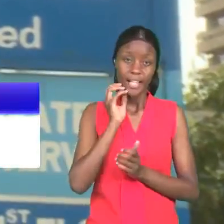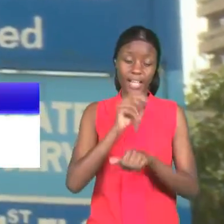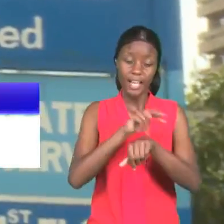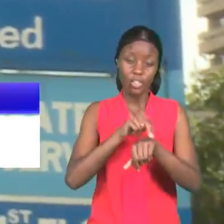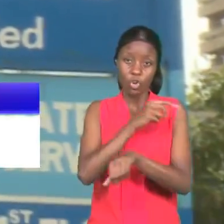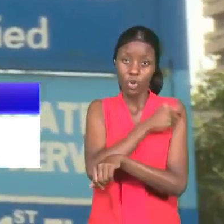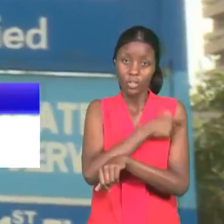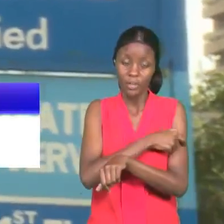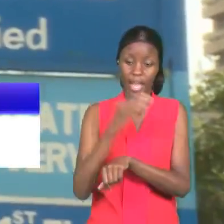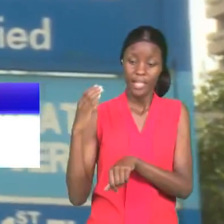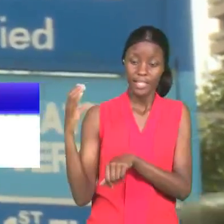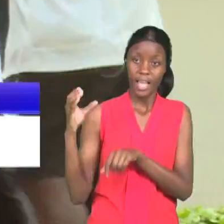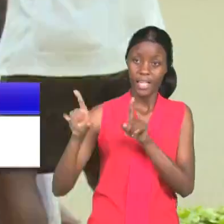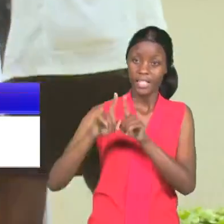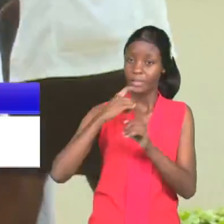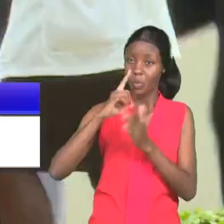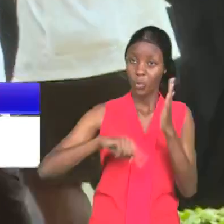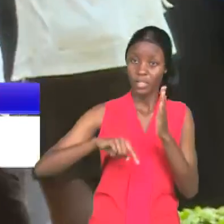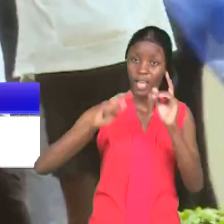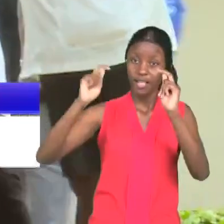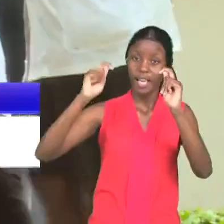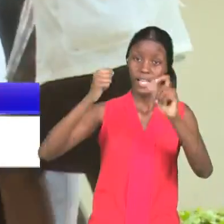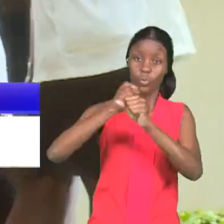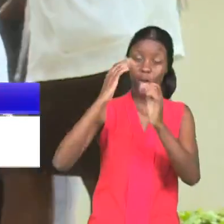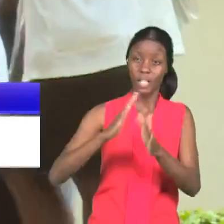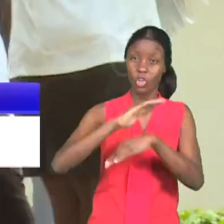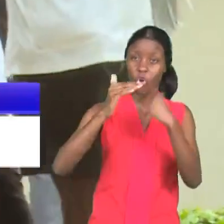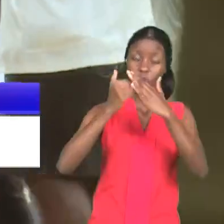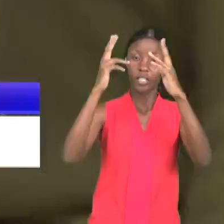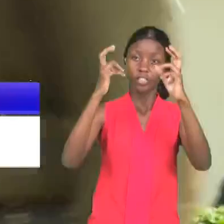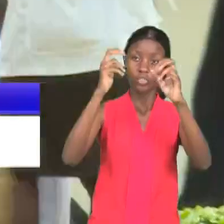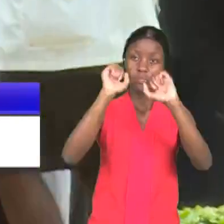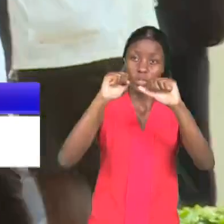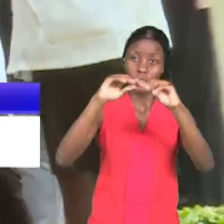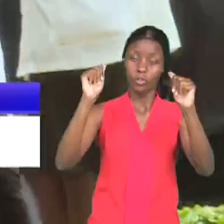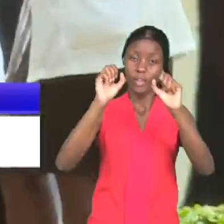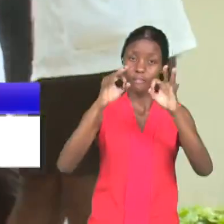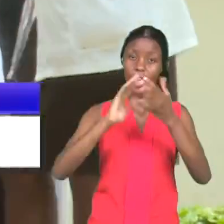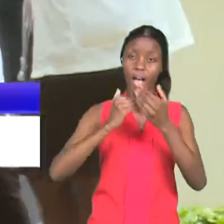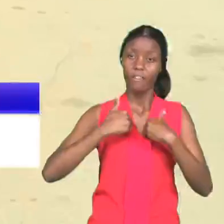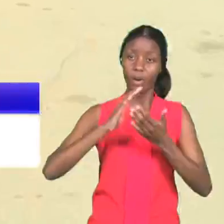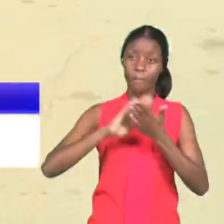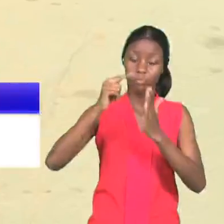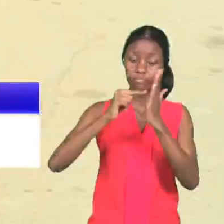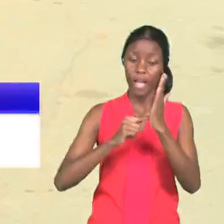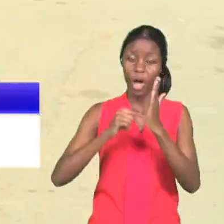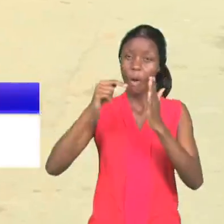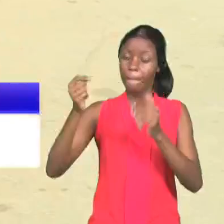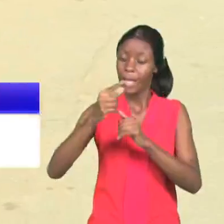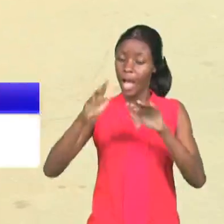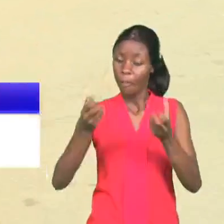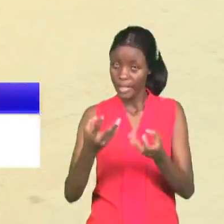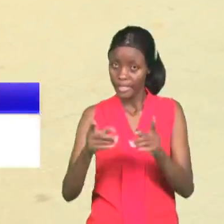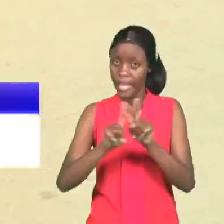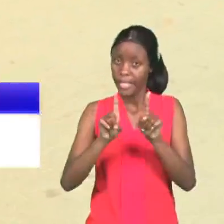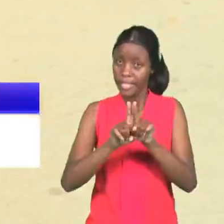Engineer Nicholas Gumbe also reassured the striking staff that all their issues will be settled once they get more correct figures of what should be paid. He committed himself